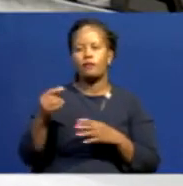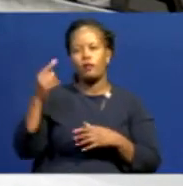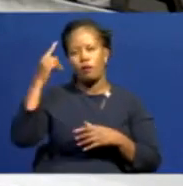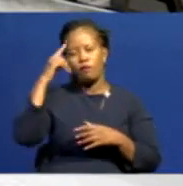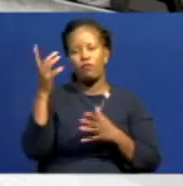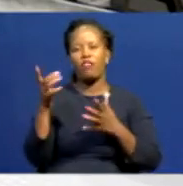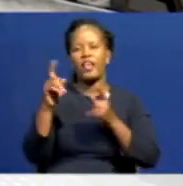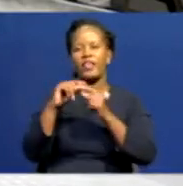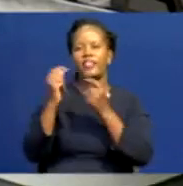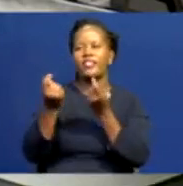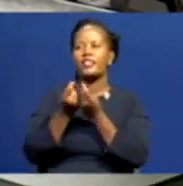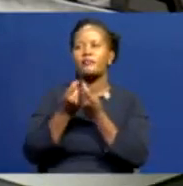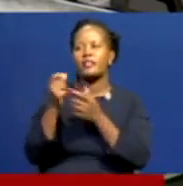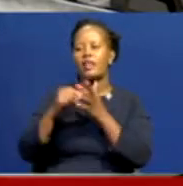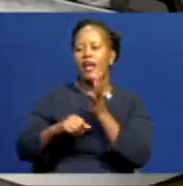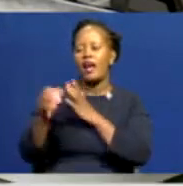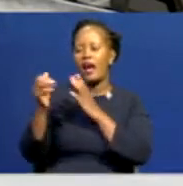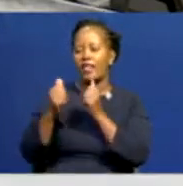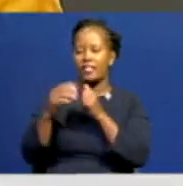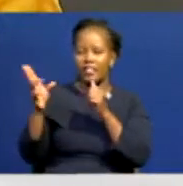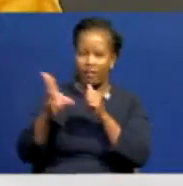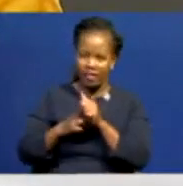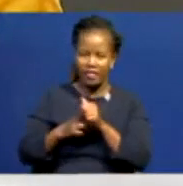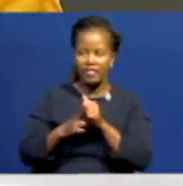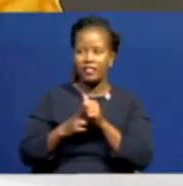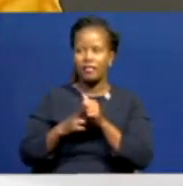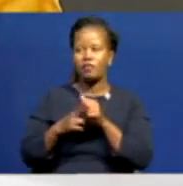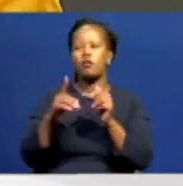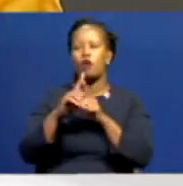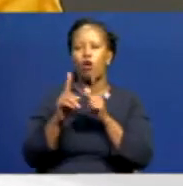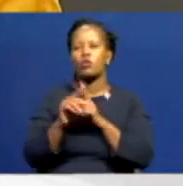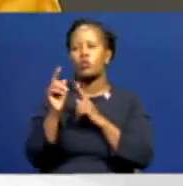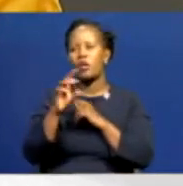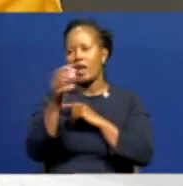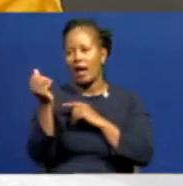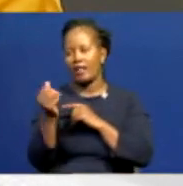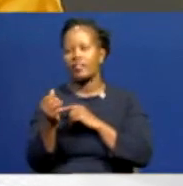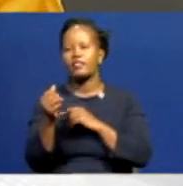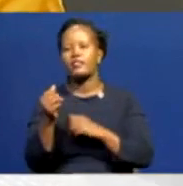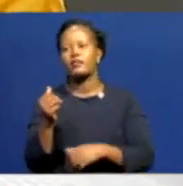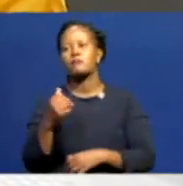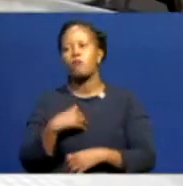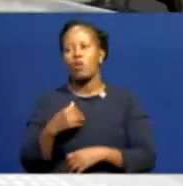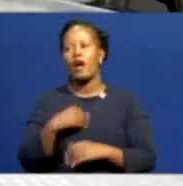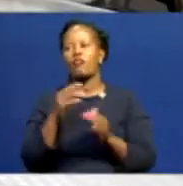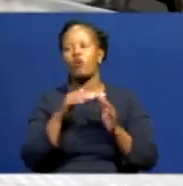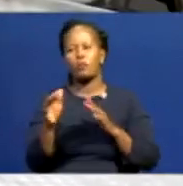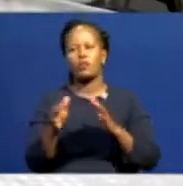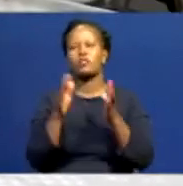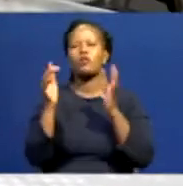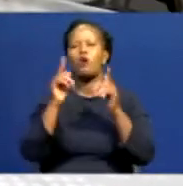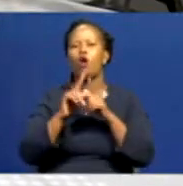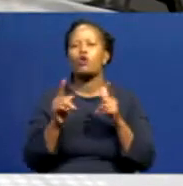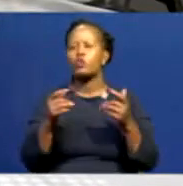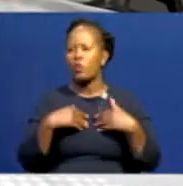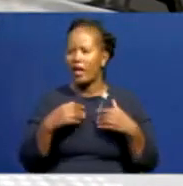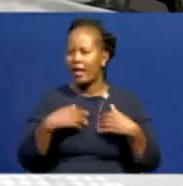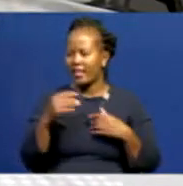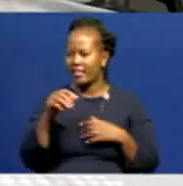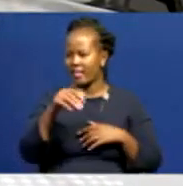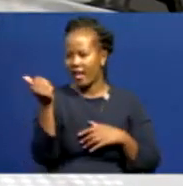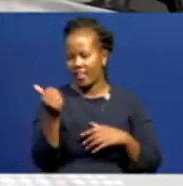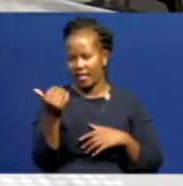the 17-year-old in the Cameroon squad that will be playing later. They rarely get the chance. I saw also another youngster